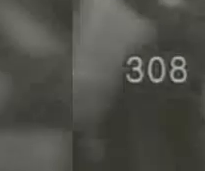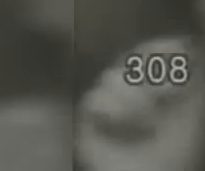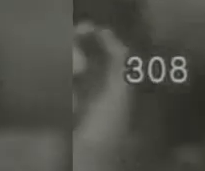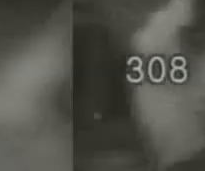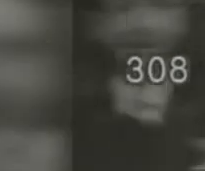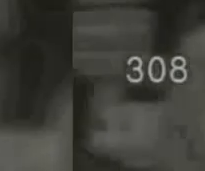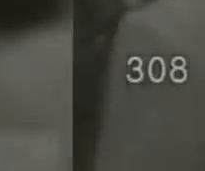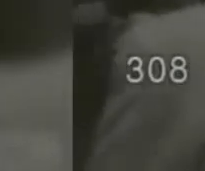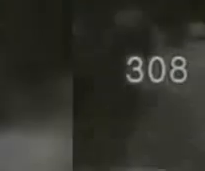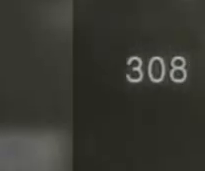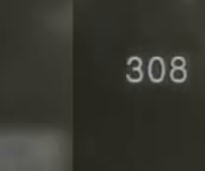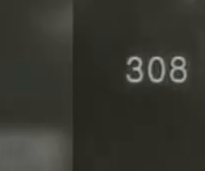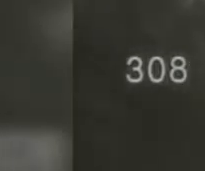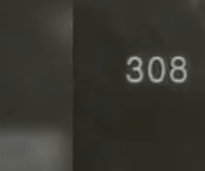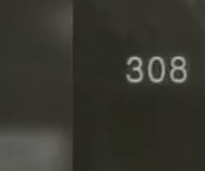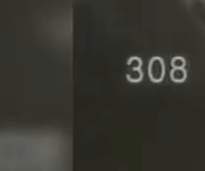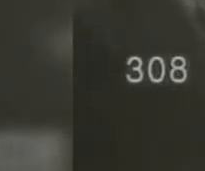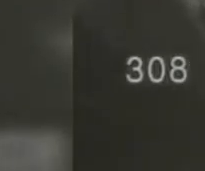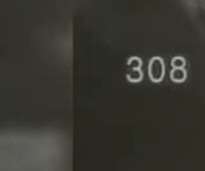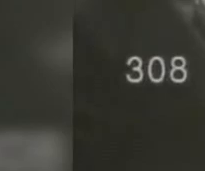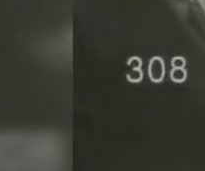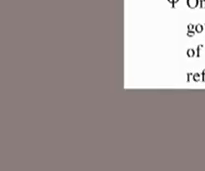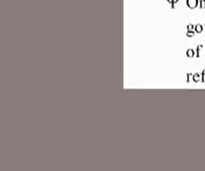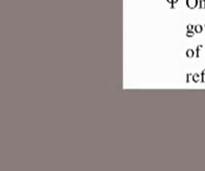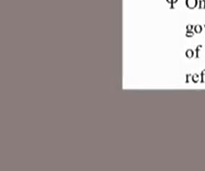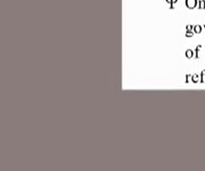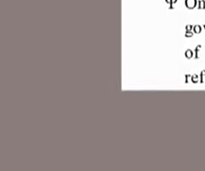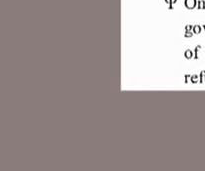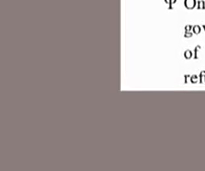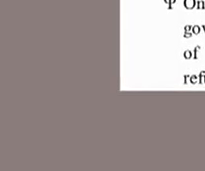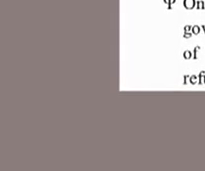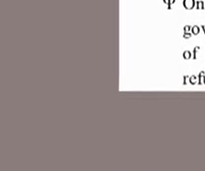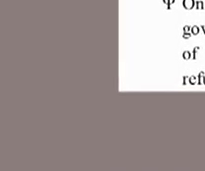British Foreign Minister Eden, Soviet delegate Litvinov on the left.